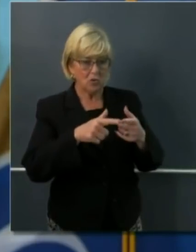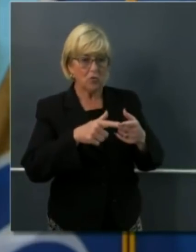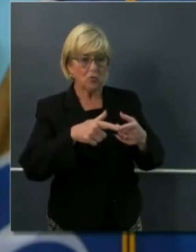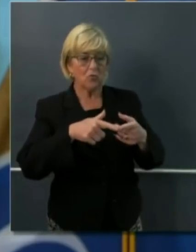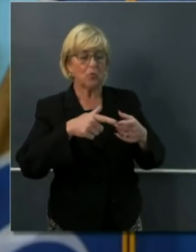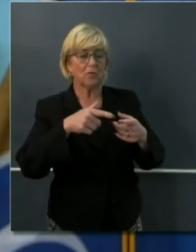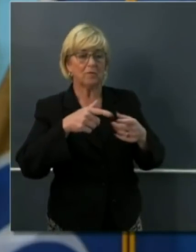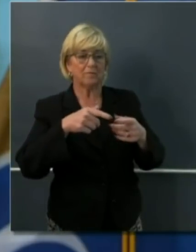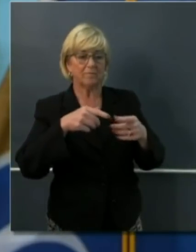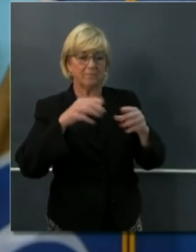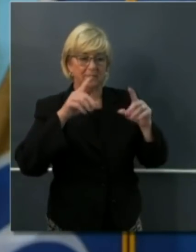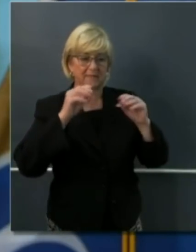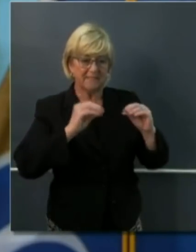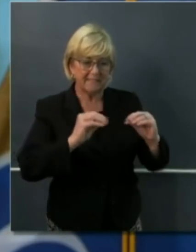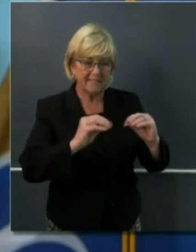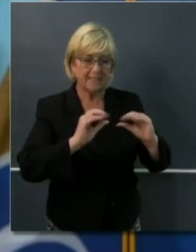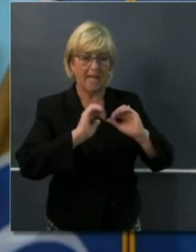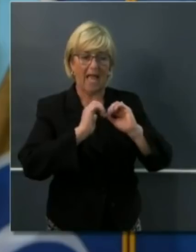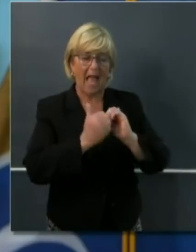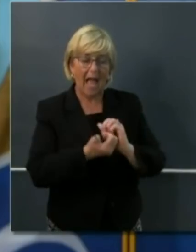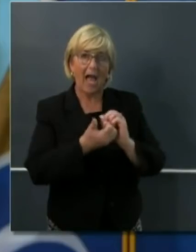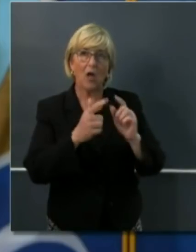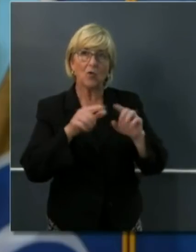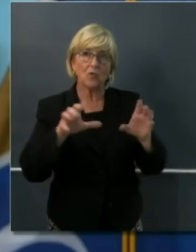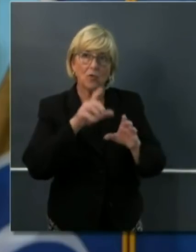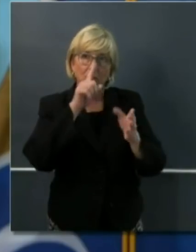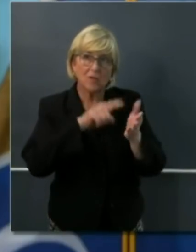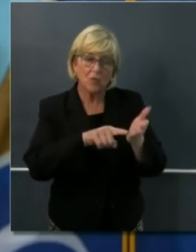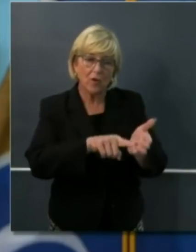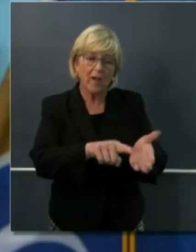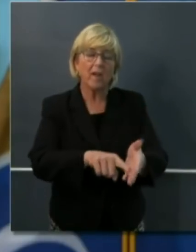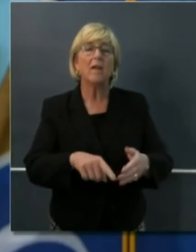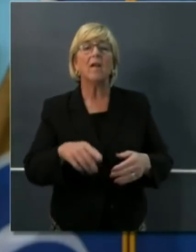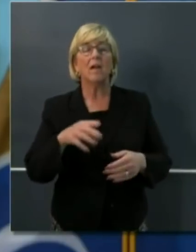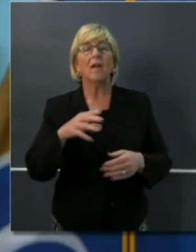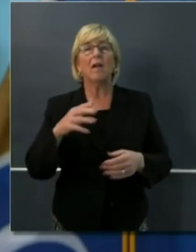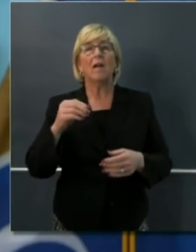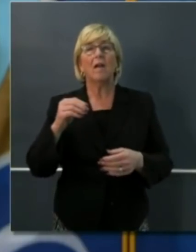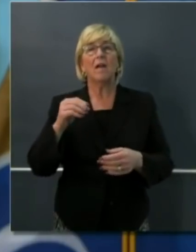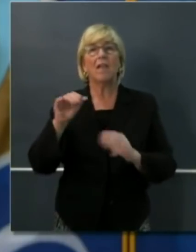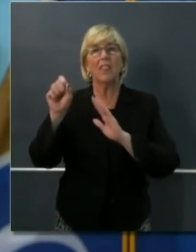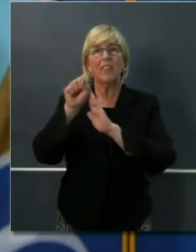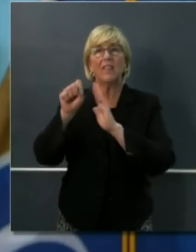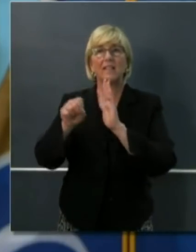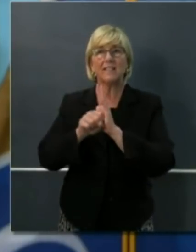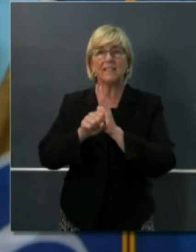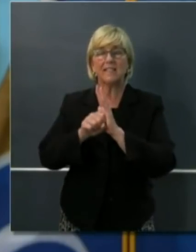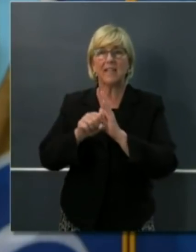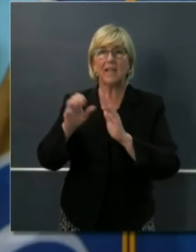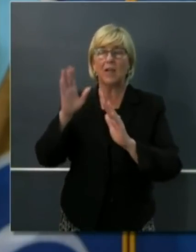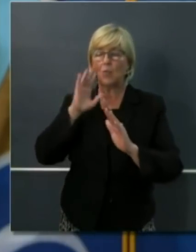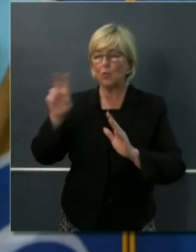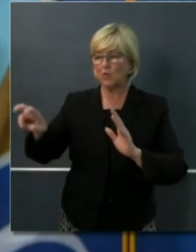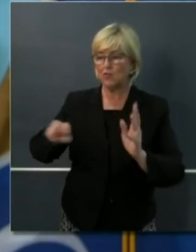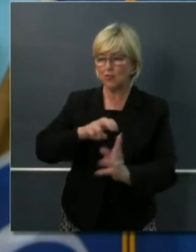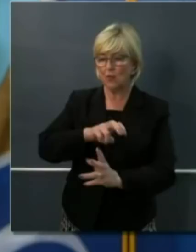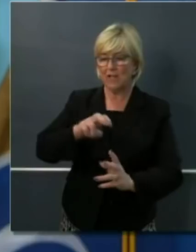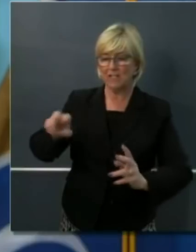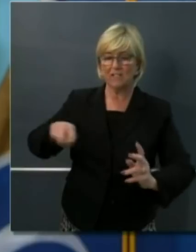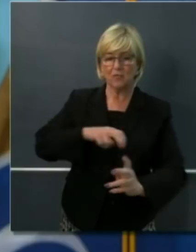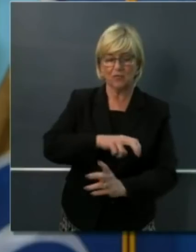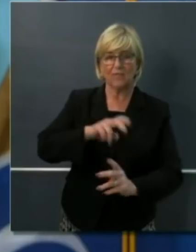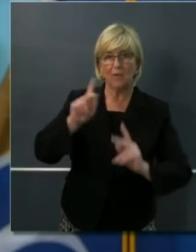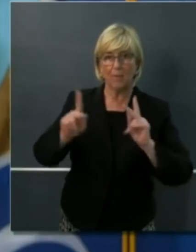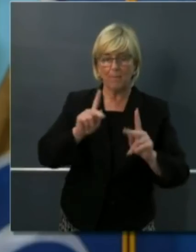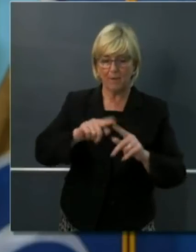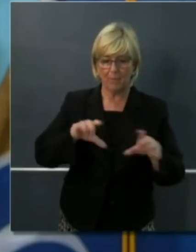supplementing it as we can at the state level, and supporting it to the extent with any volunteer workforce. But